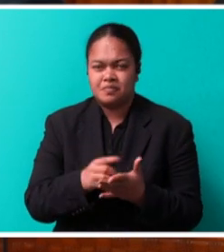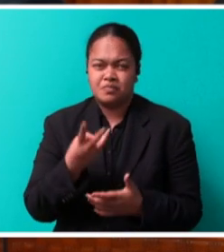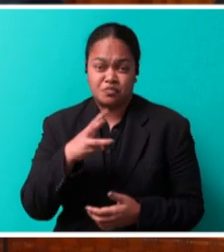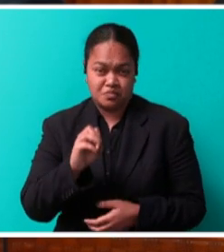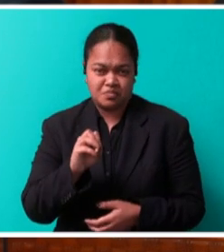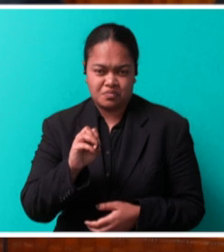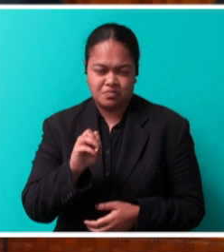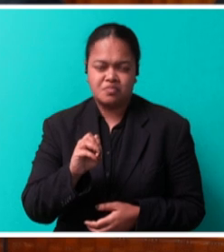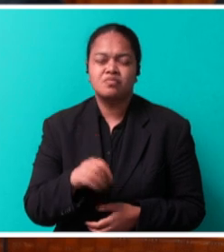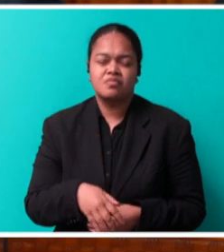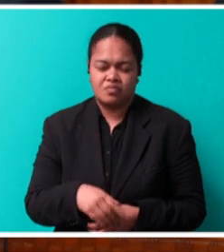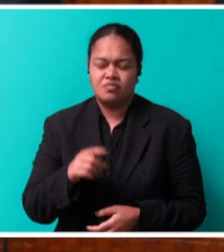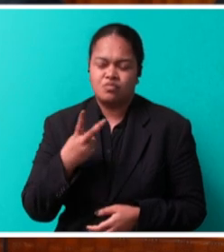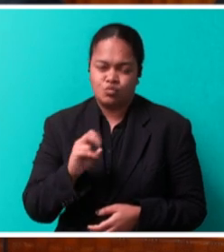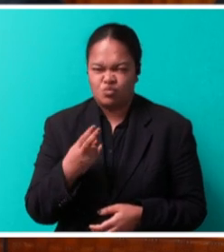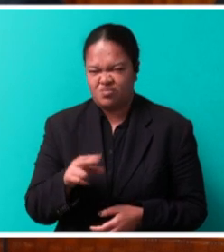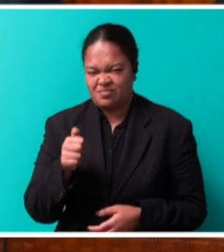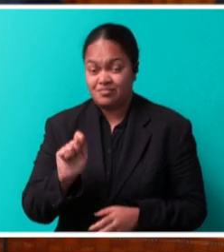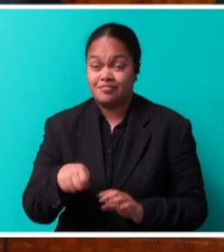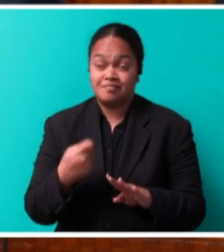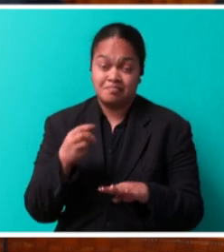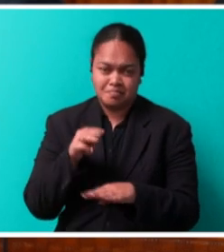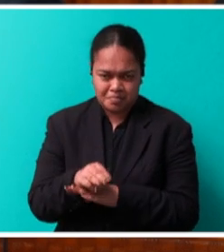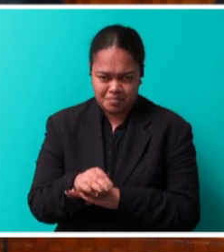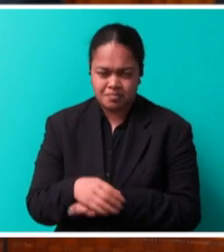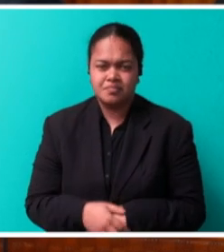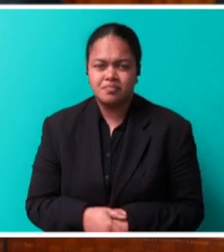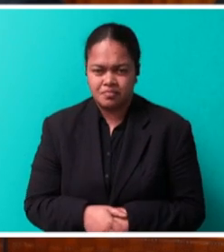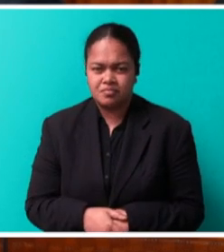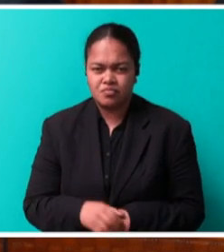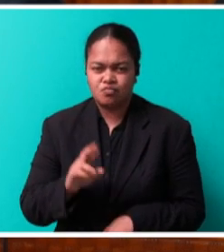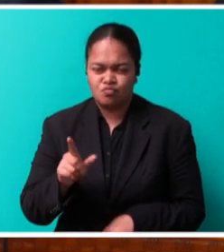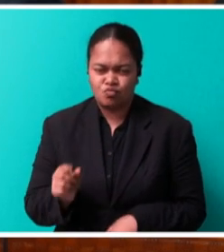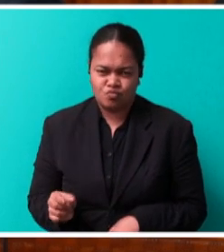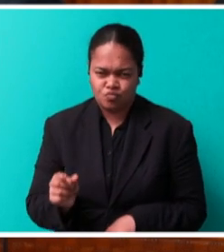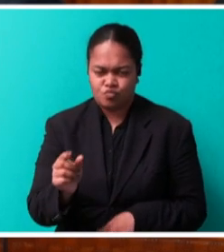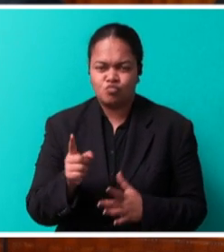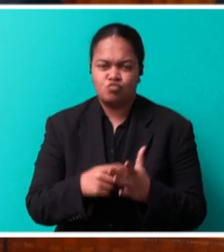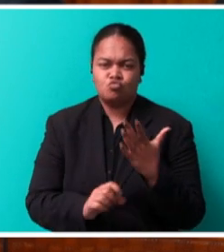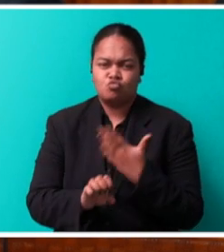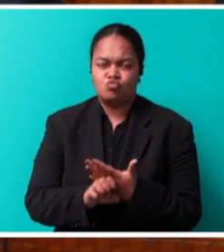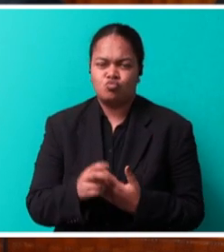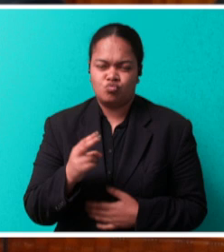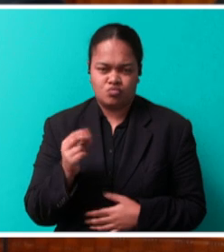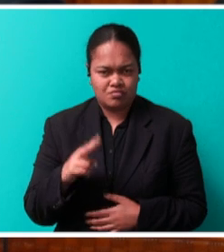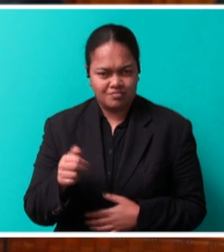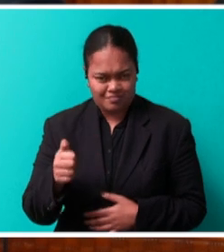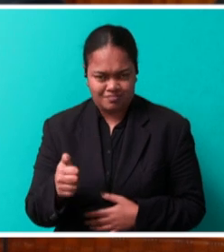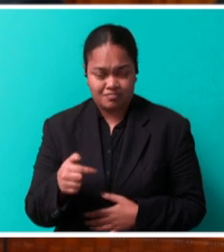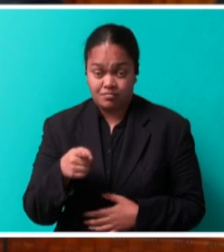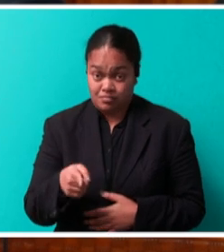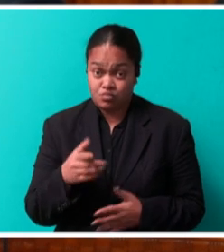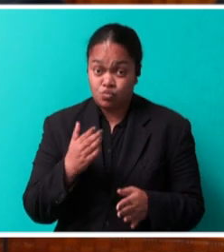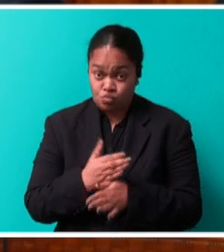2026, next month, with the footpath works scheduled for completion by June 2026. These enabling